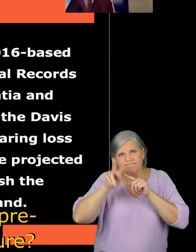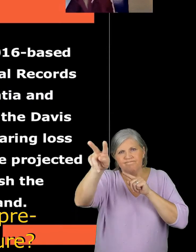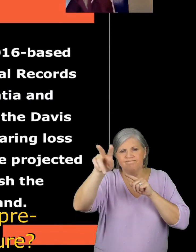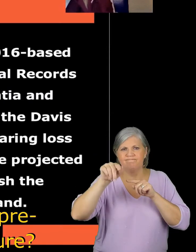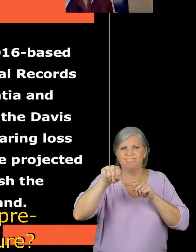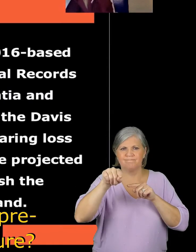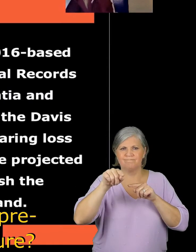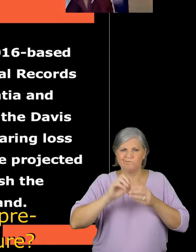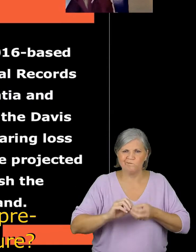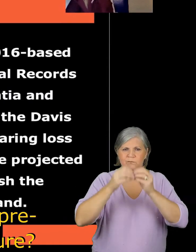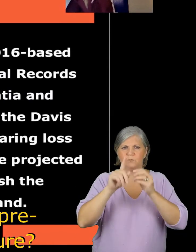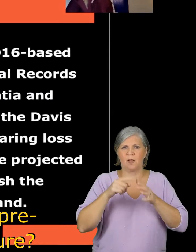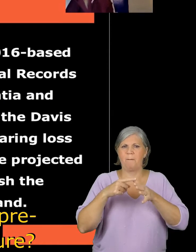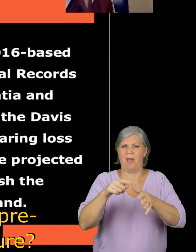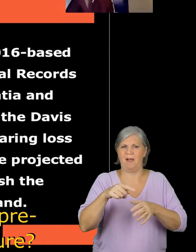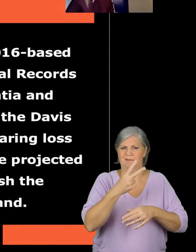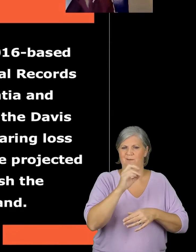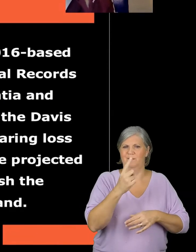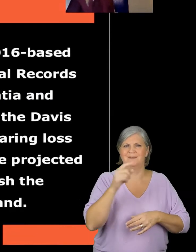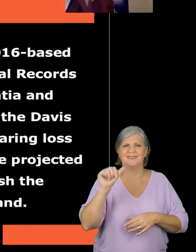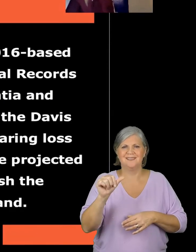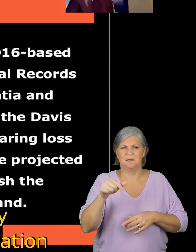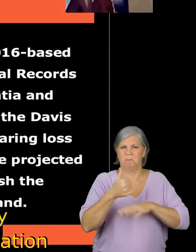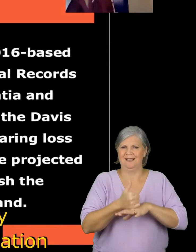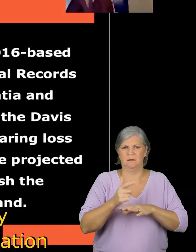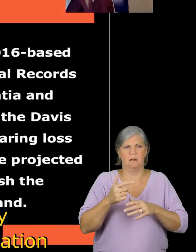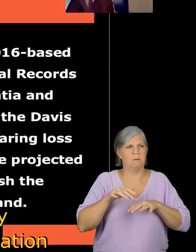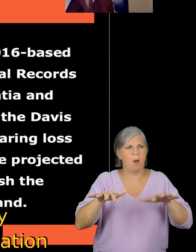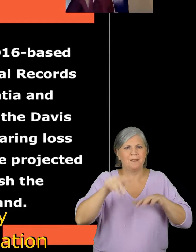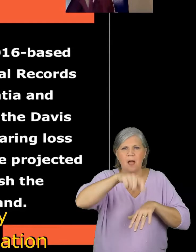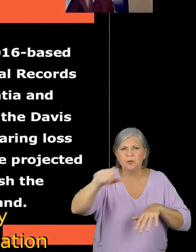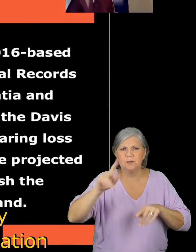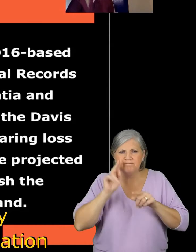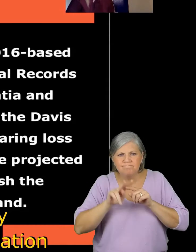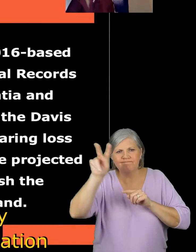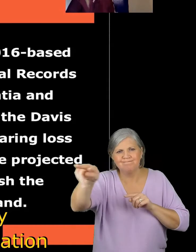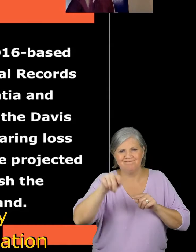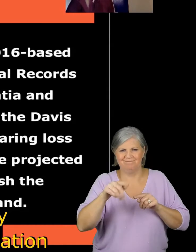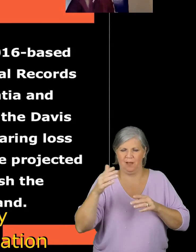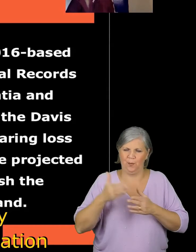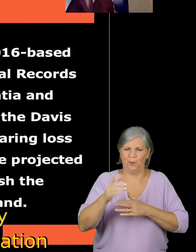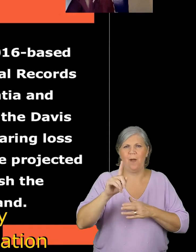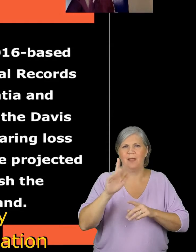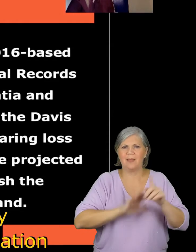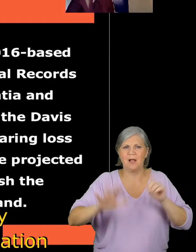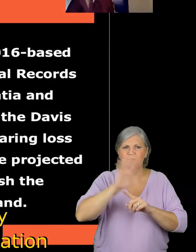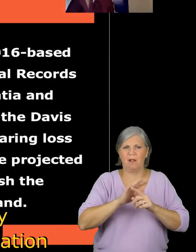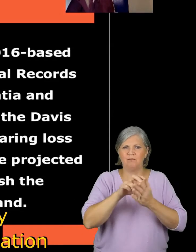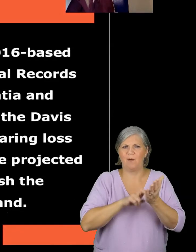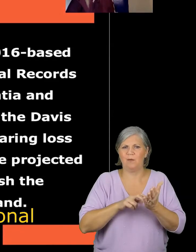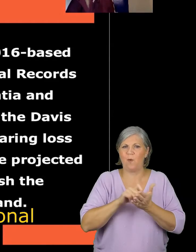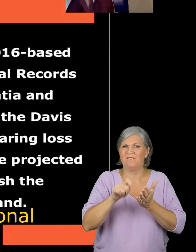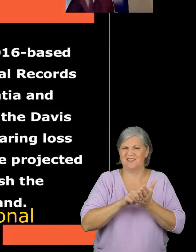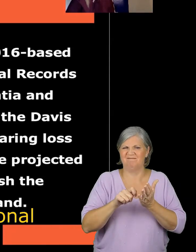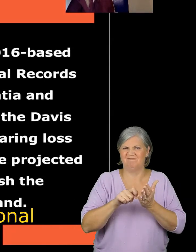How do we project these prevalence figures to the future? Projections were created by applying 2016 base